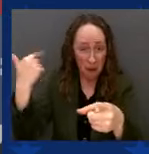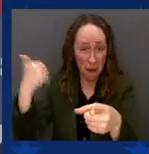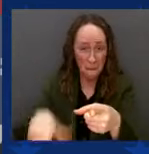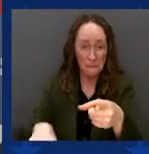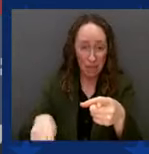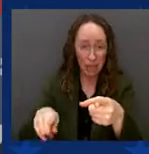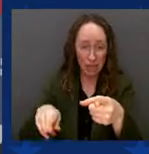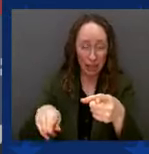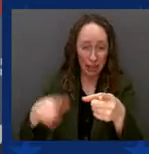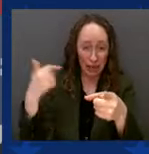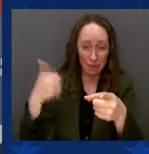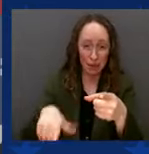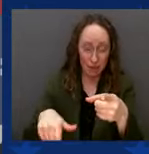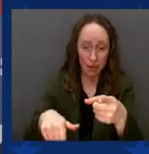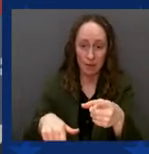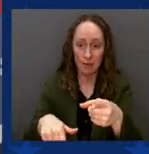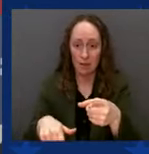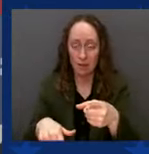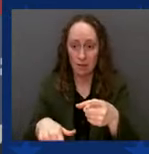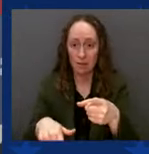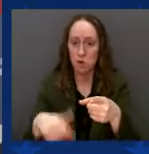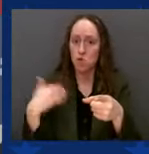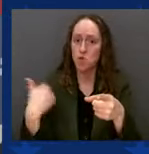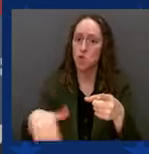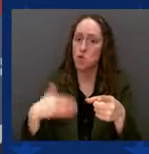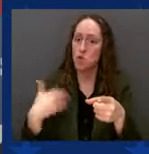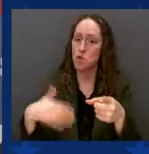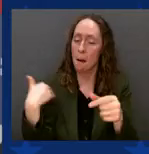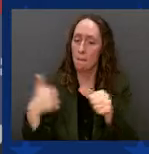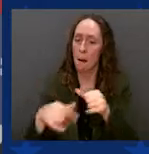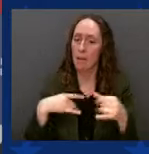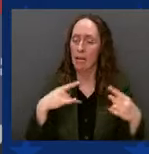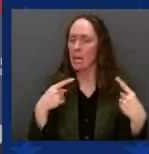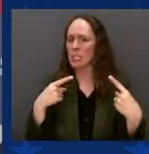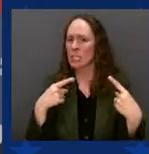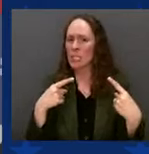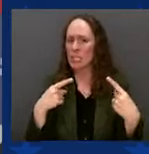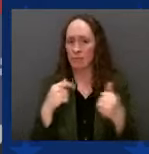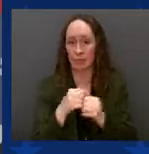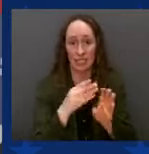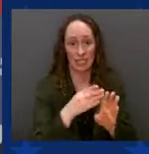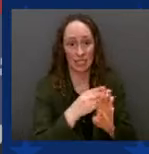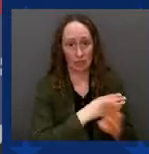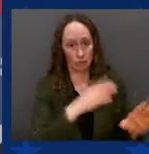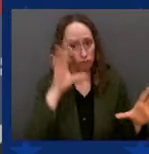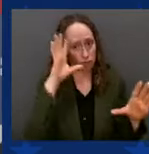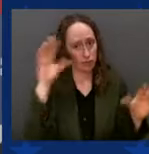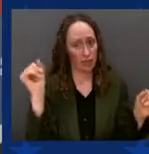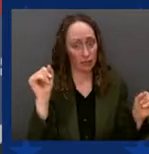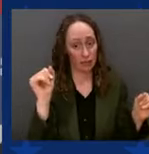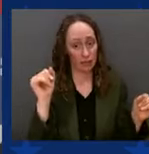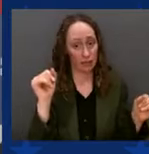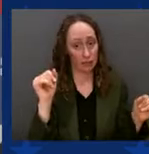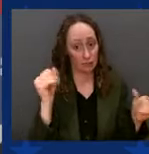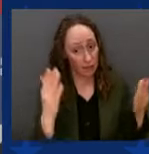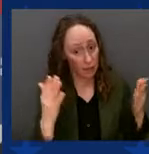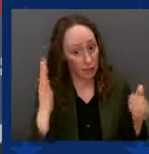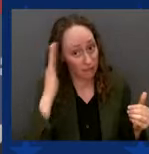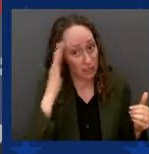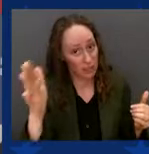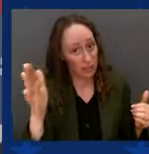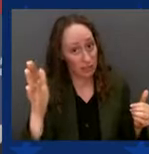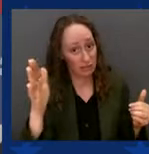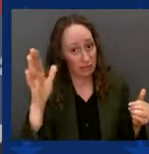president and maybe future president. Bless me, Father. Anyway, no, all